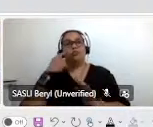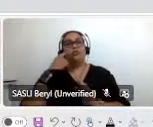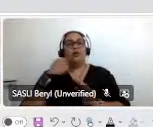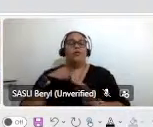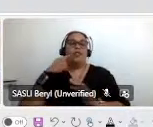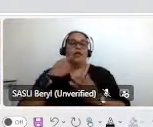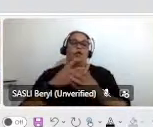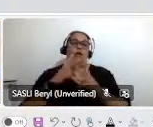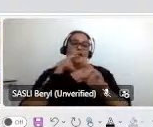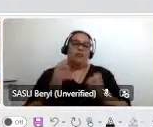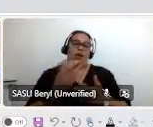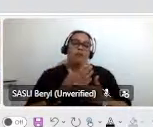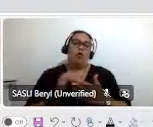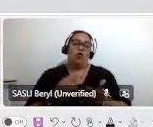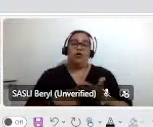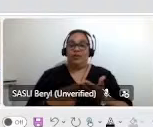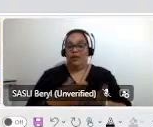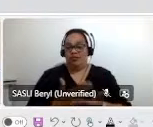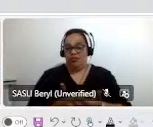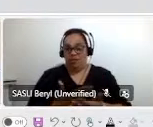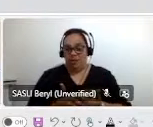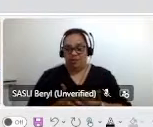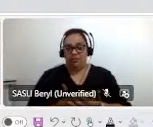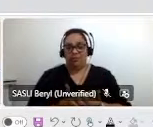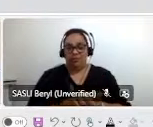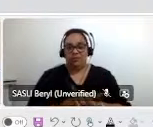can explore as part of that discussion. So,